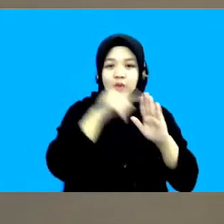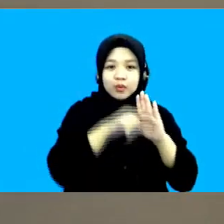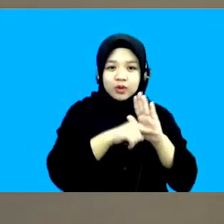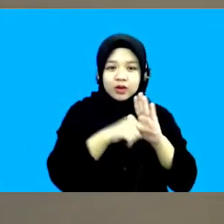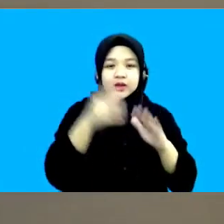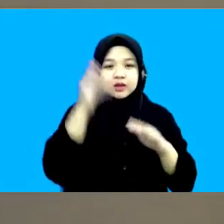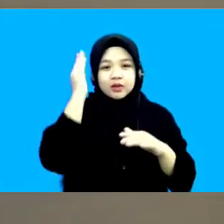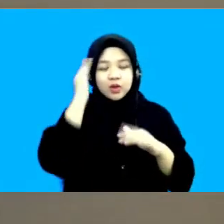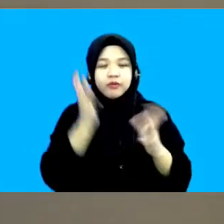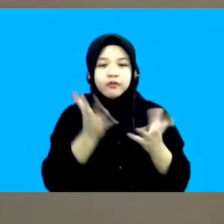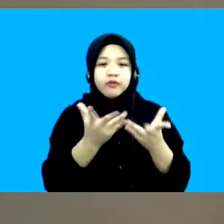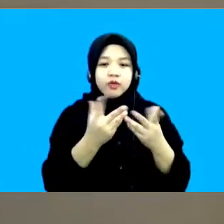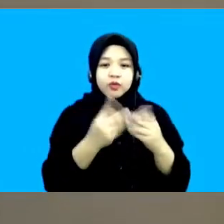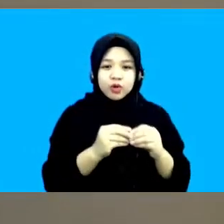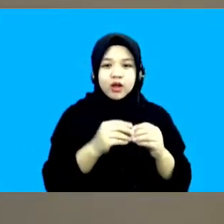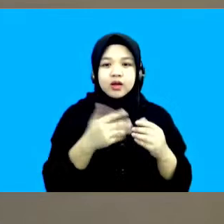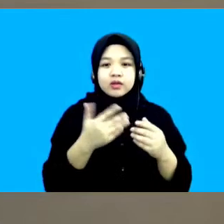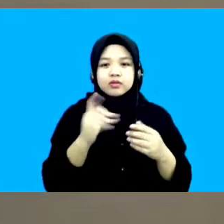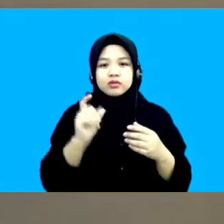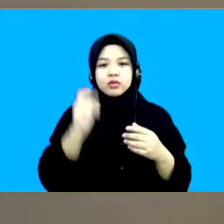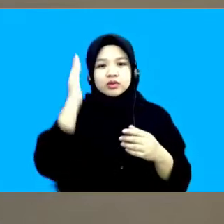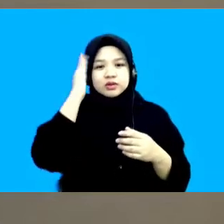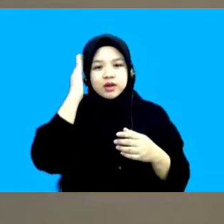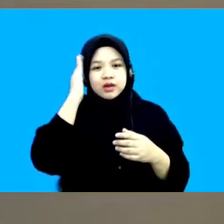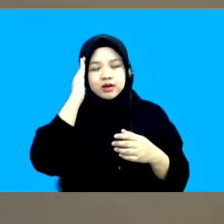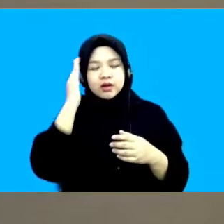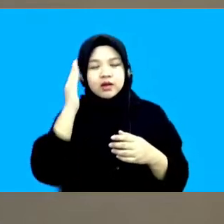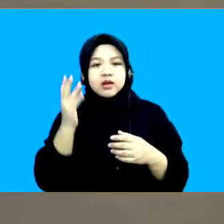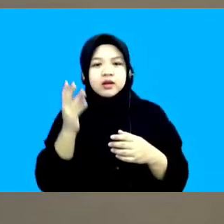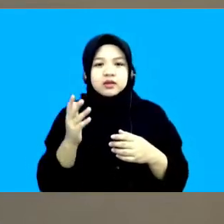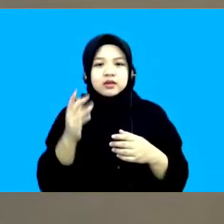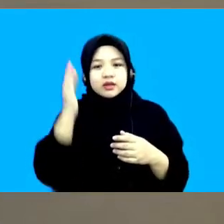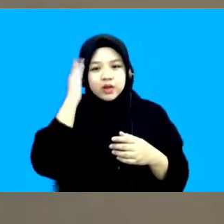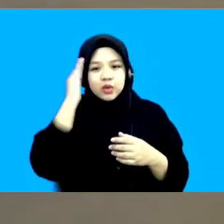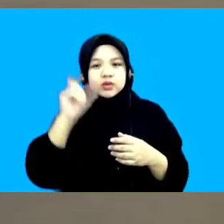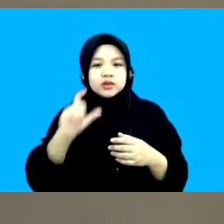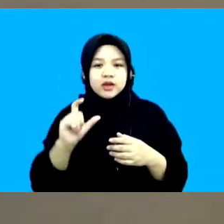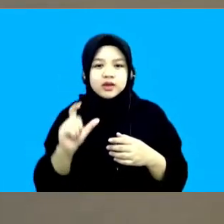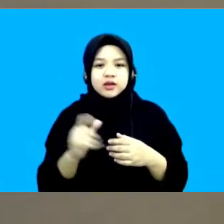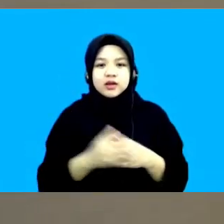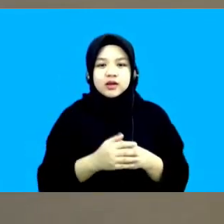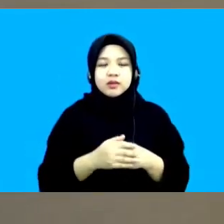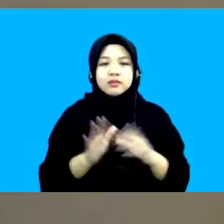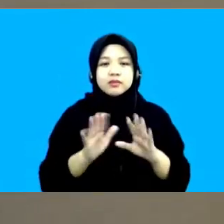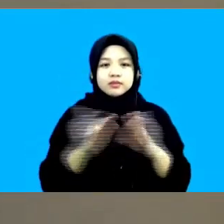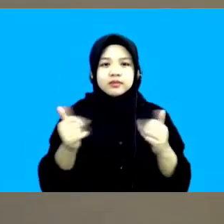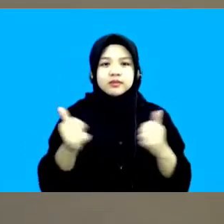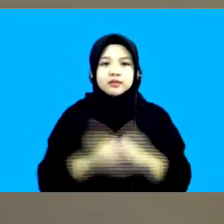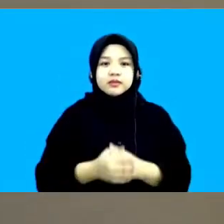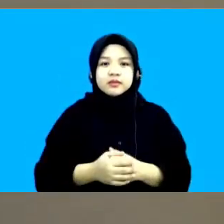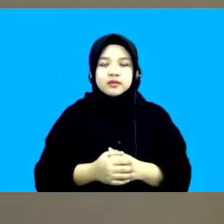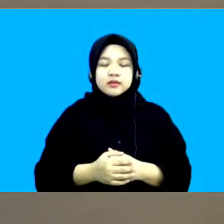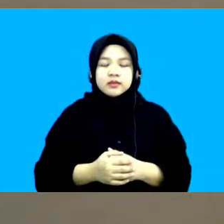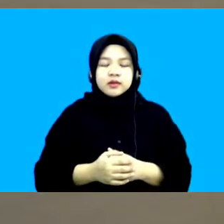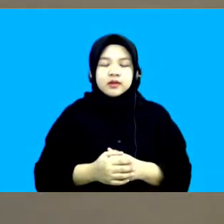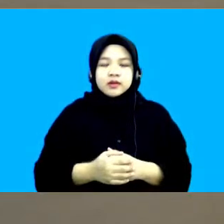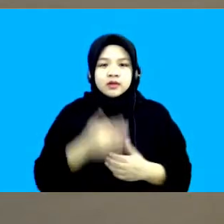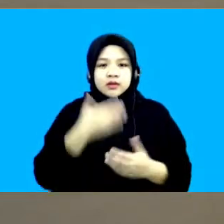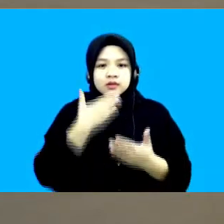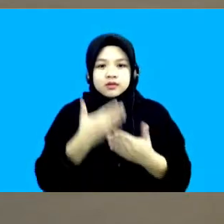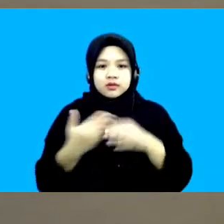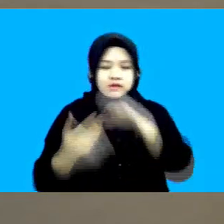my suggestion is that, of course, MPI might be too sensitive to be publicized, although that could